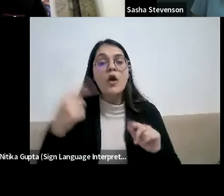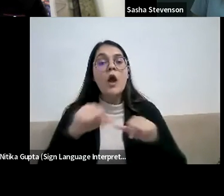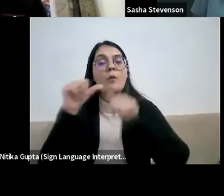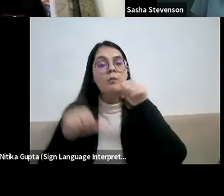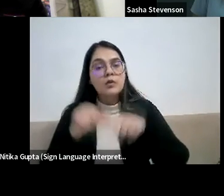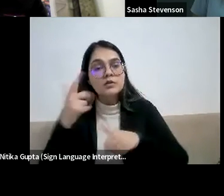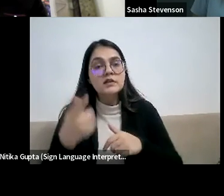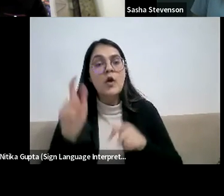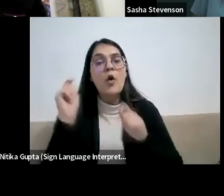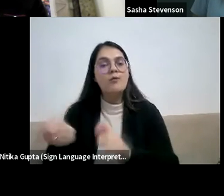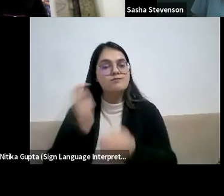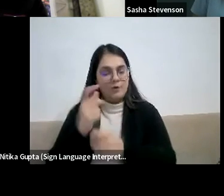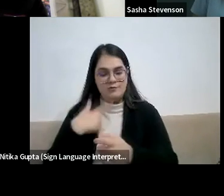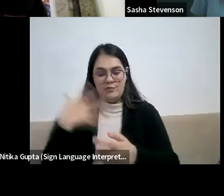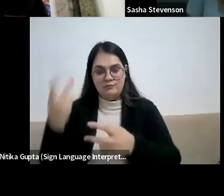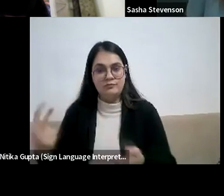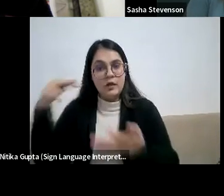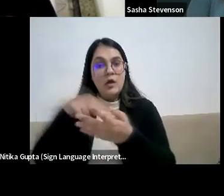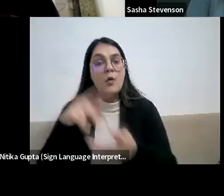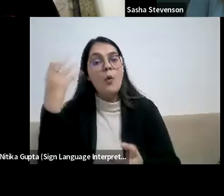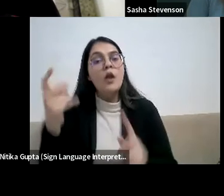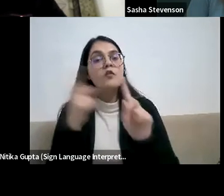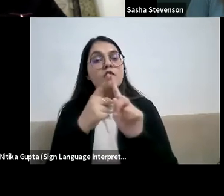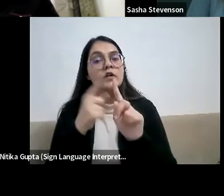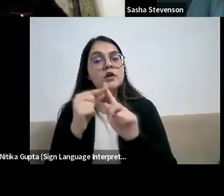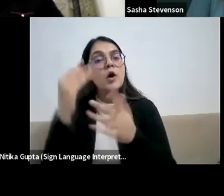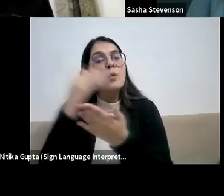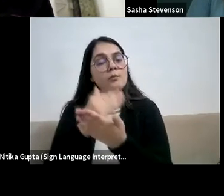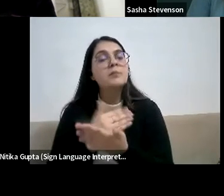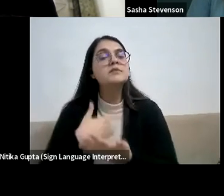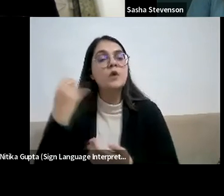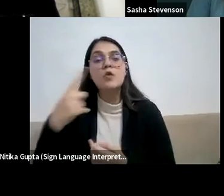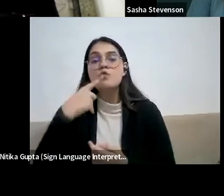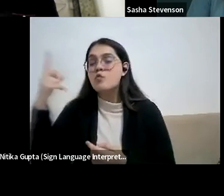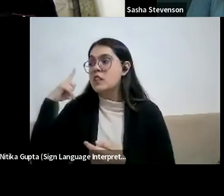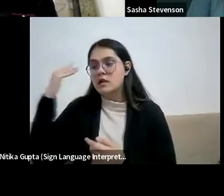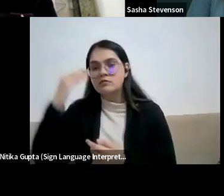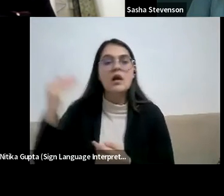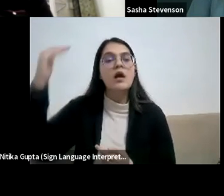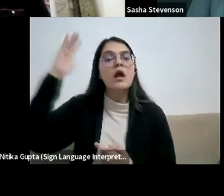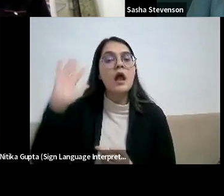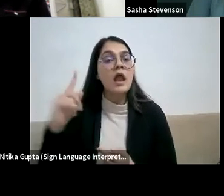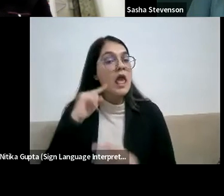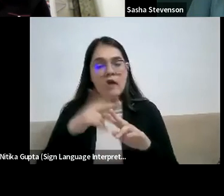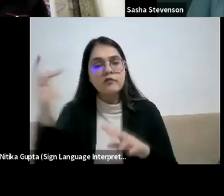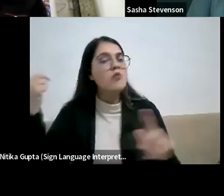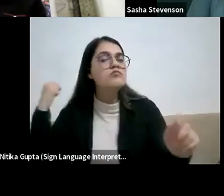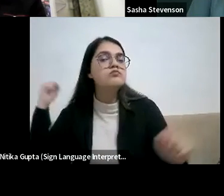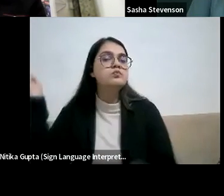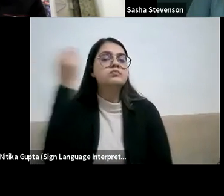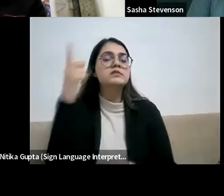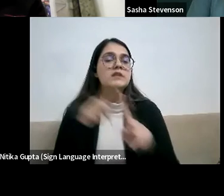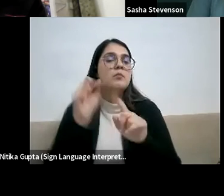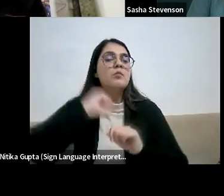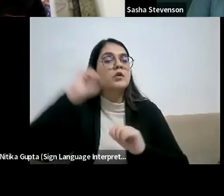on horse, he has to take permission from the headman, right? Otherwise, there may be riots. And this